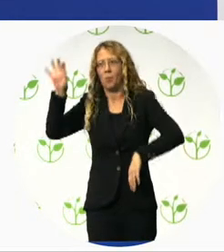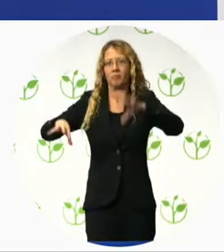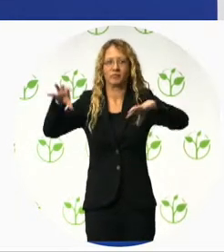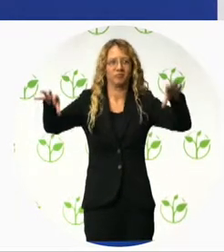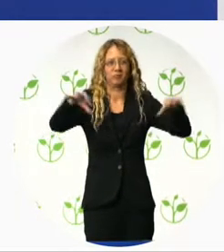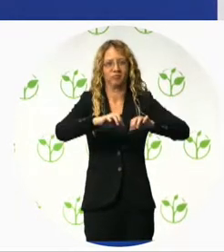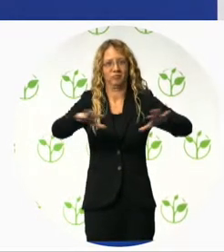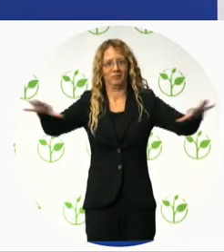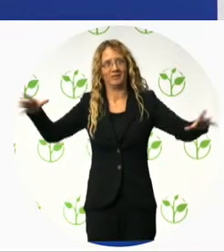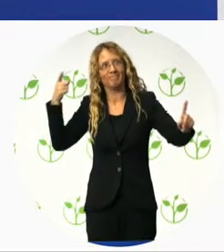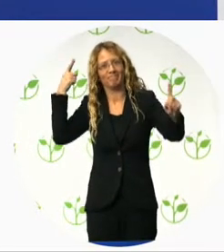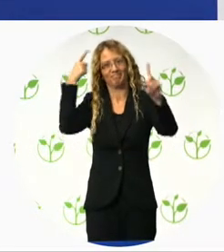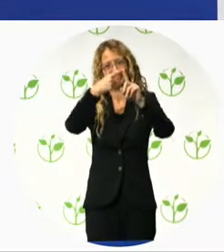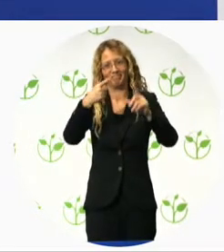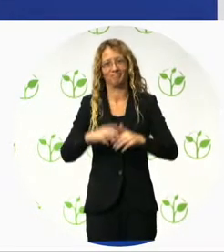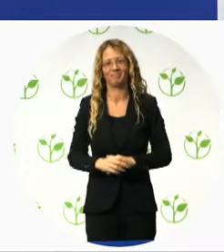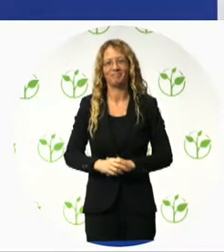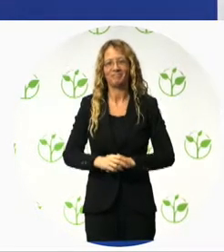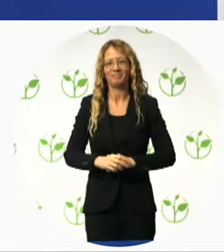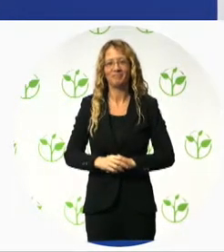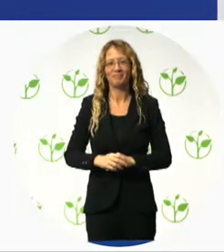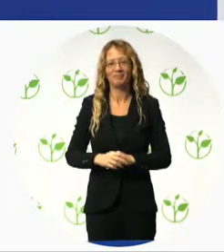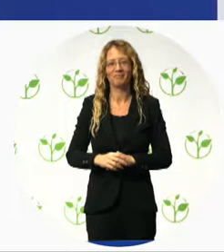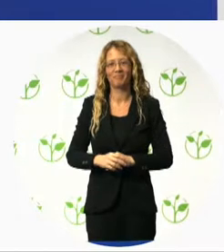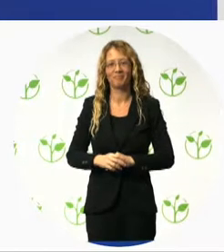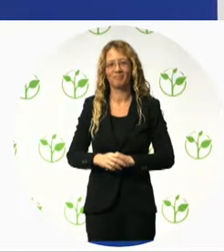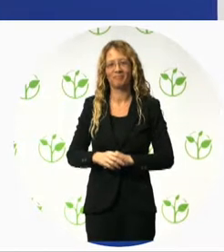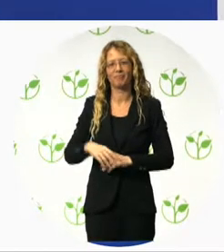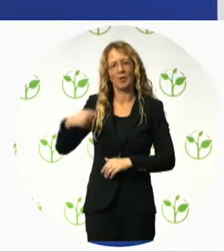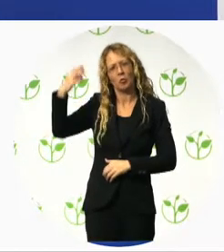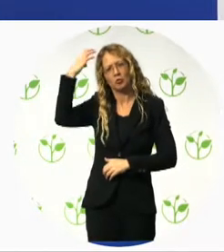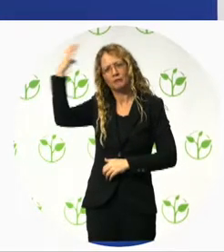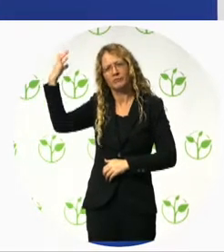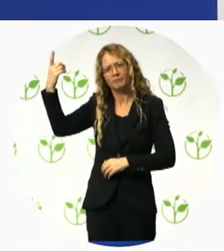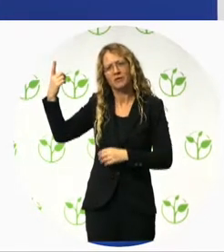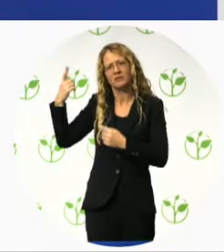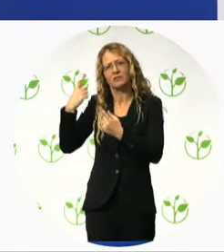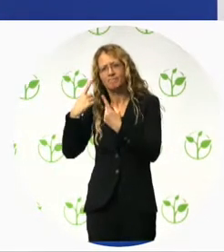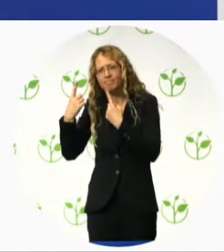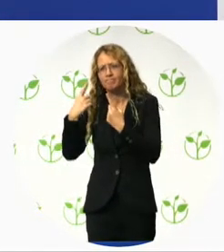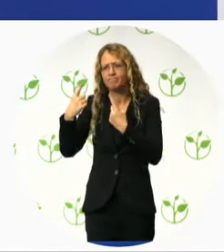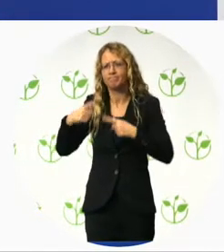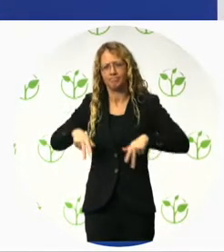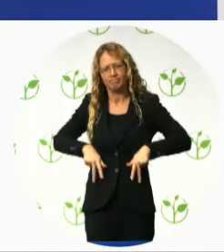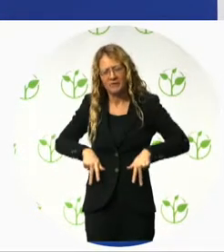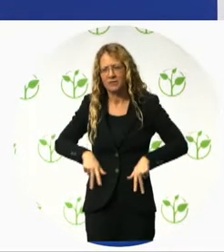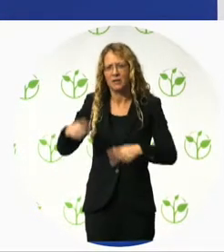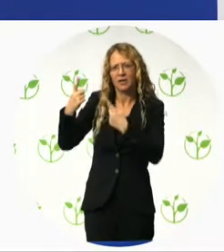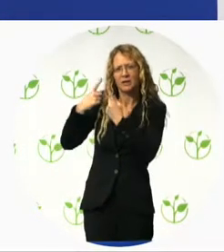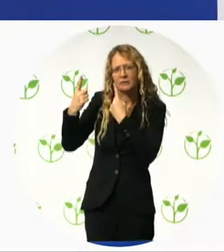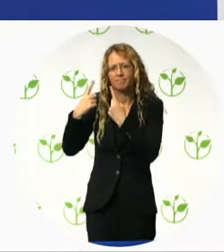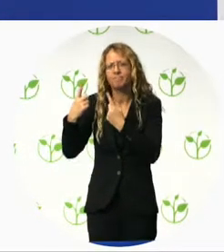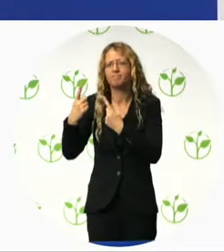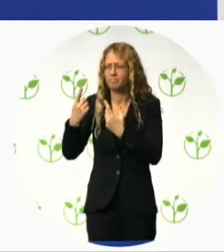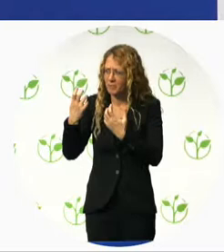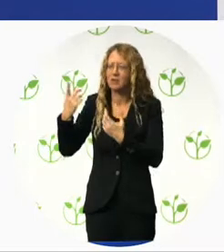with information and communication technologies, and we want to bring every activity from the ministry